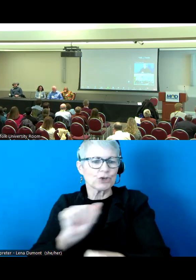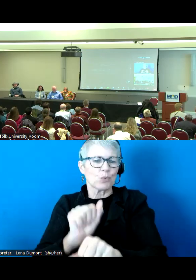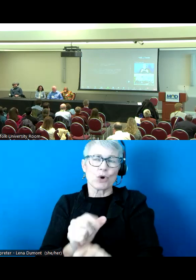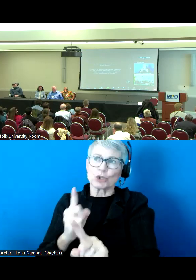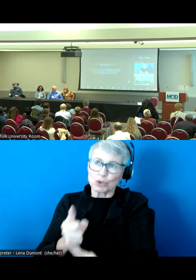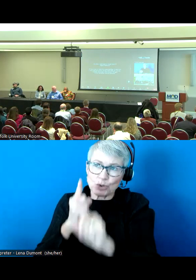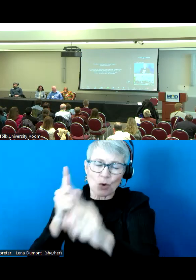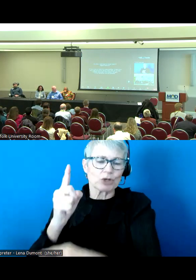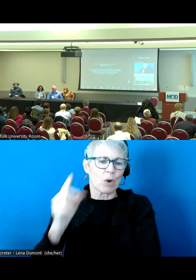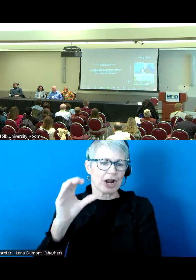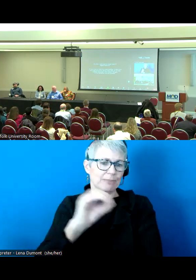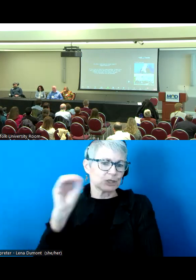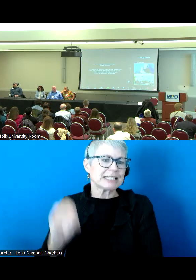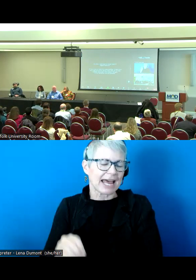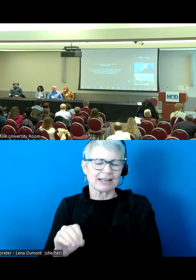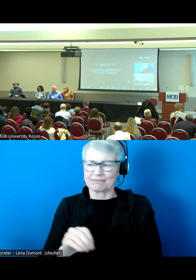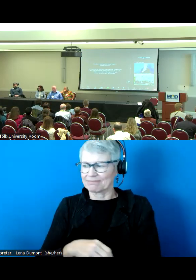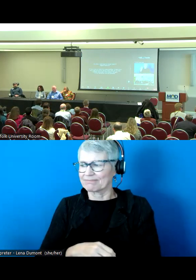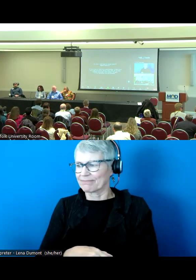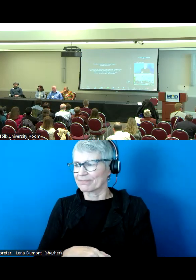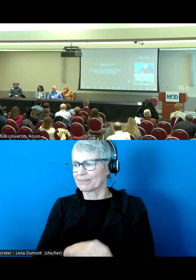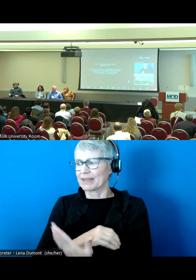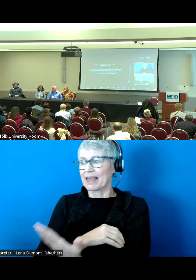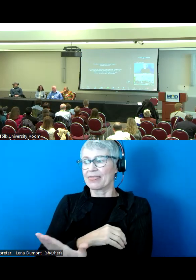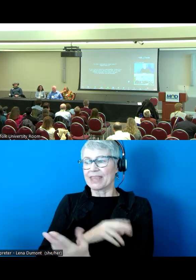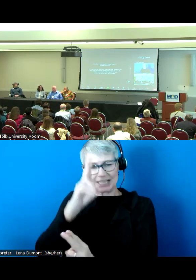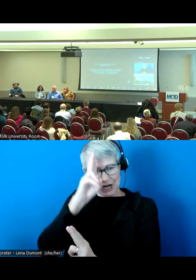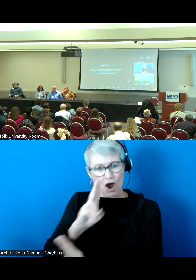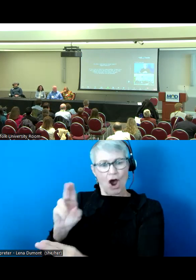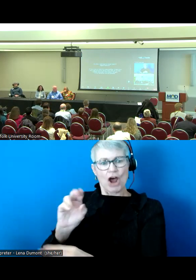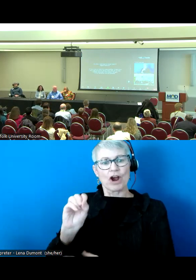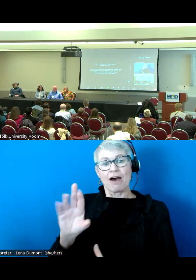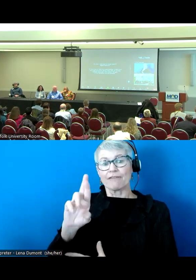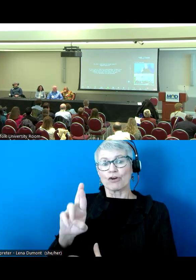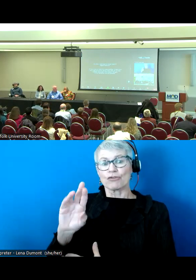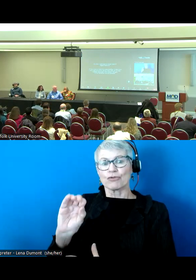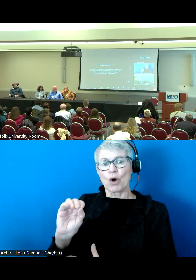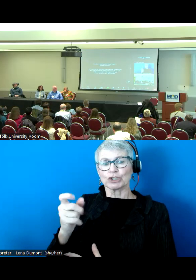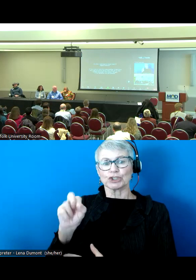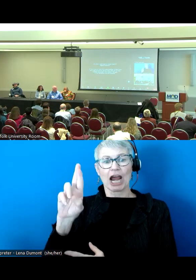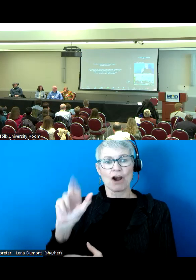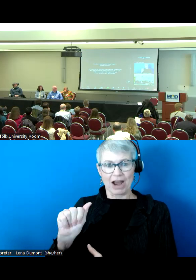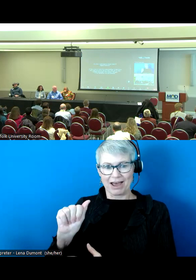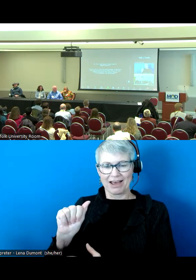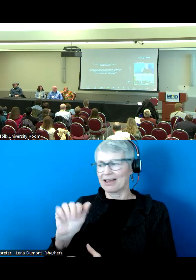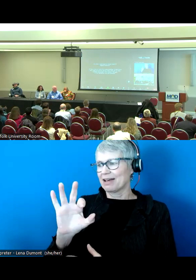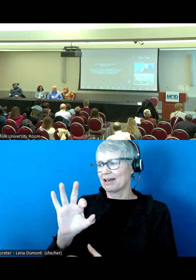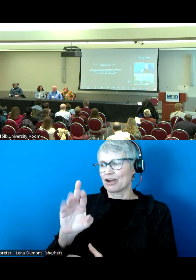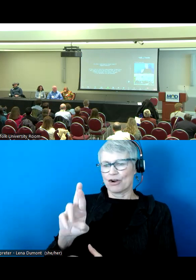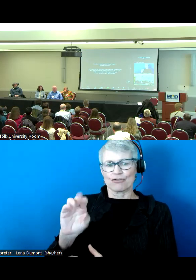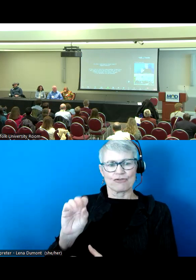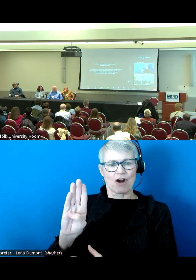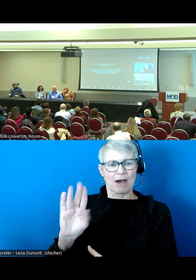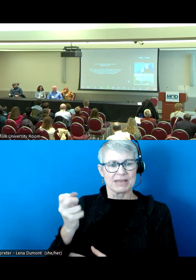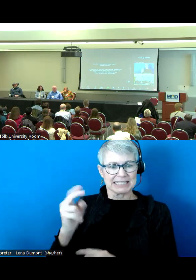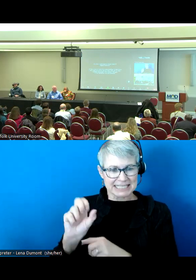This film is dedicated to named plaintiff Rogera Robinson. If they strive to foster this understanding, to help